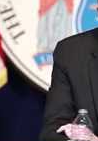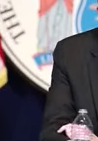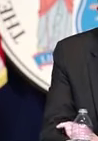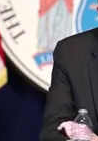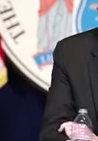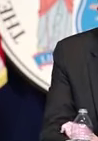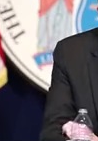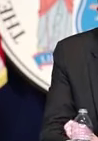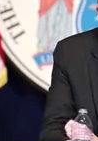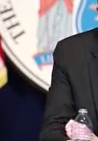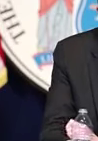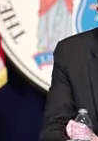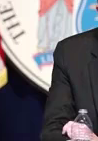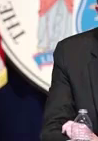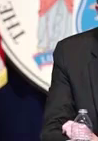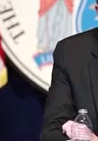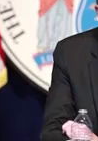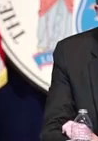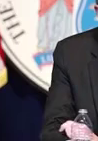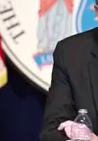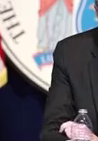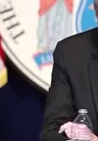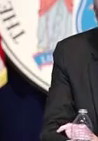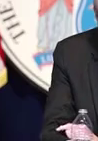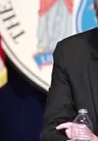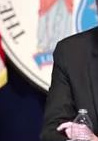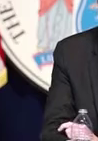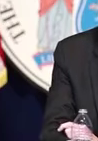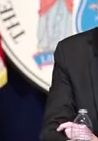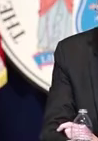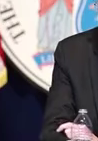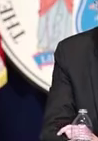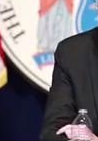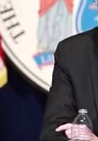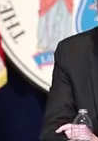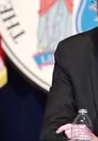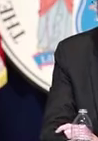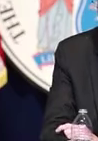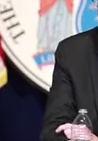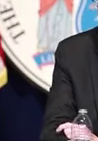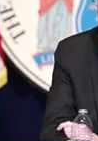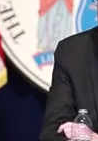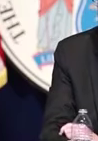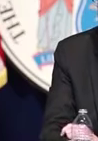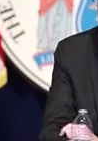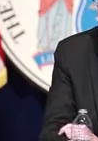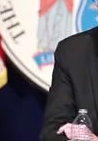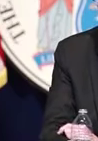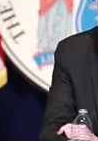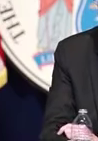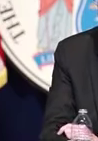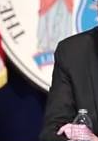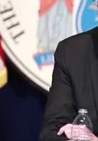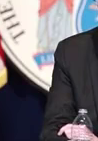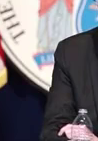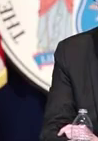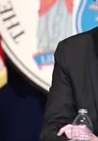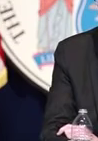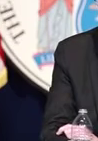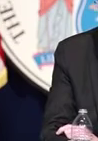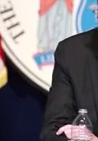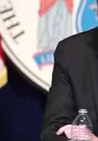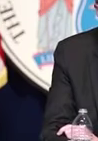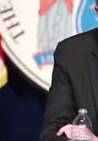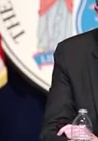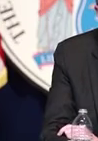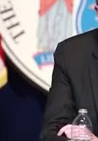the number of New Jerseyans who gave their lives in the combination of the Korean and Vietnam wars.